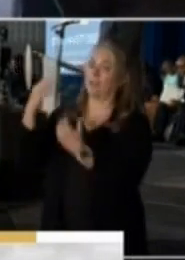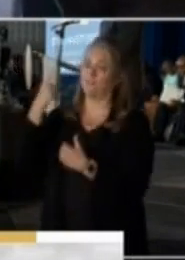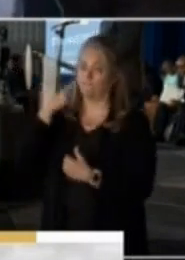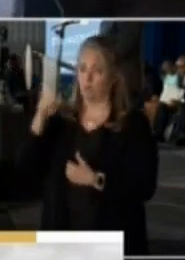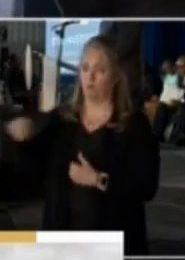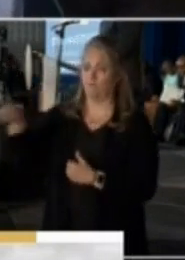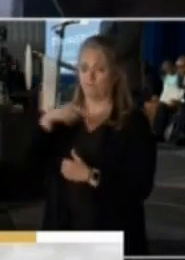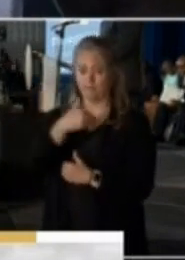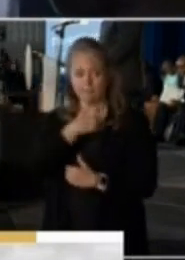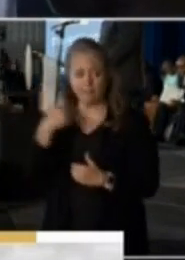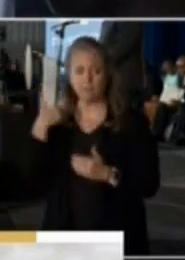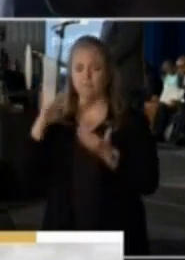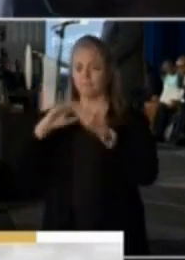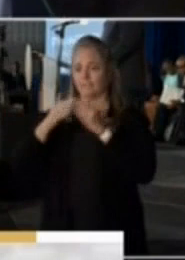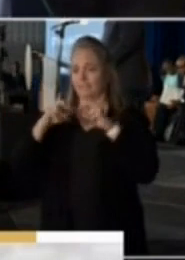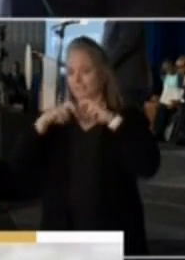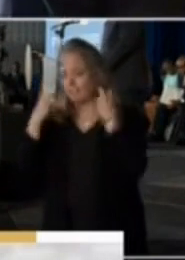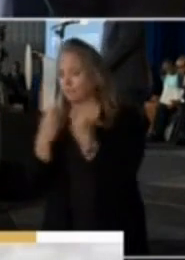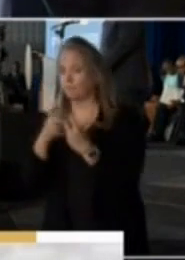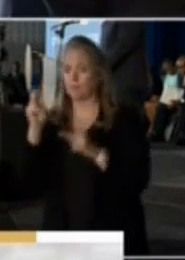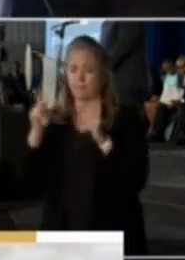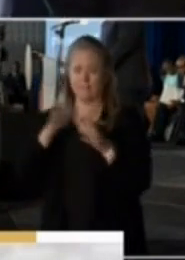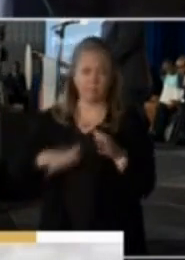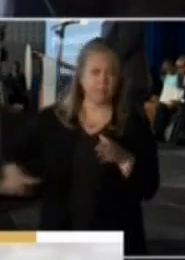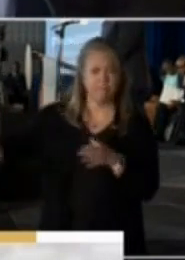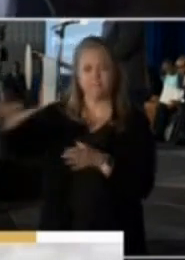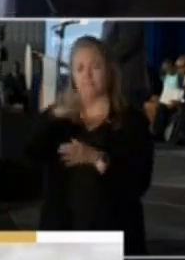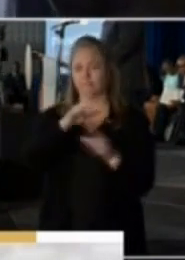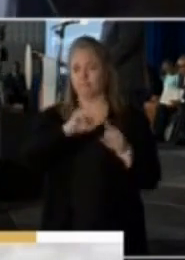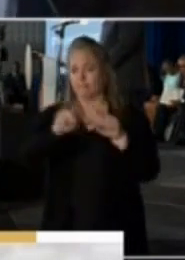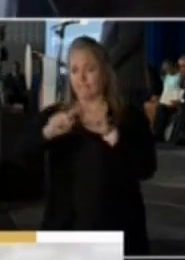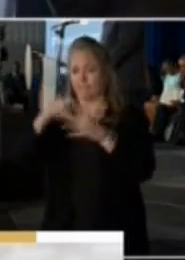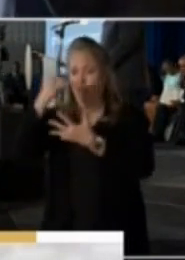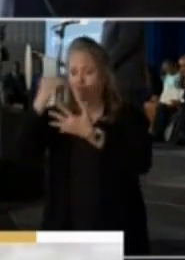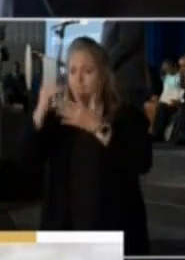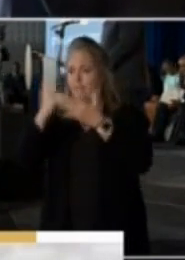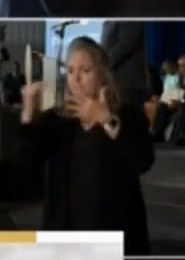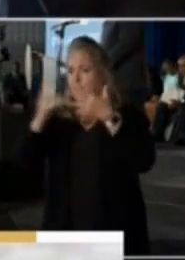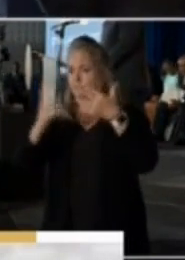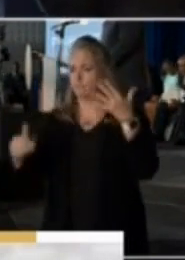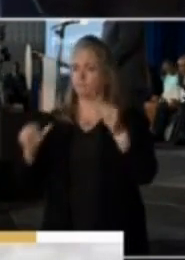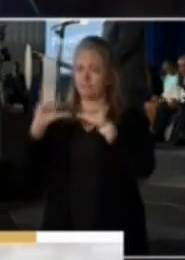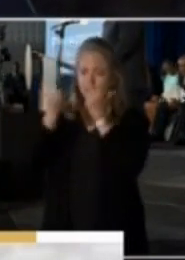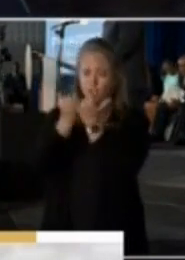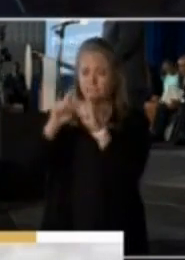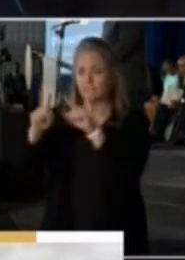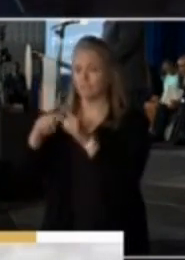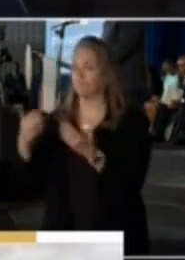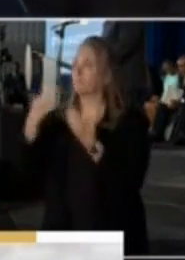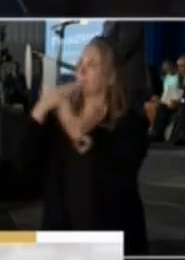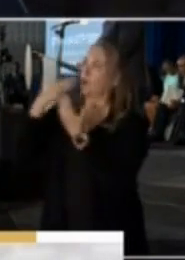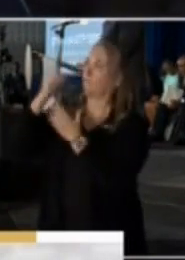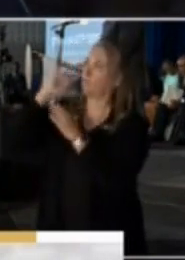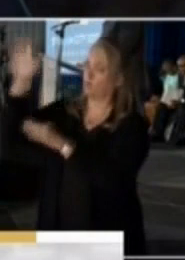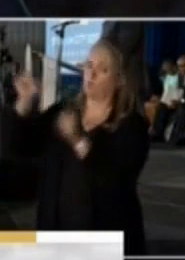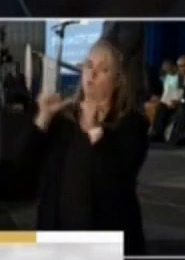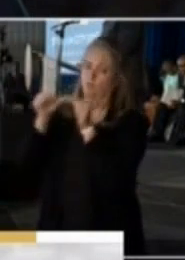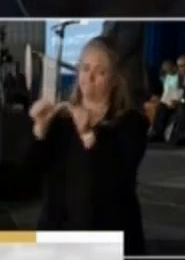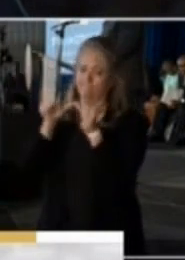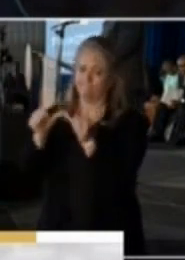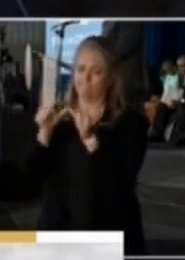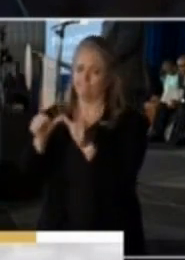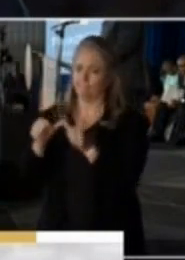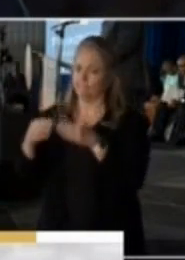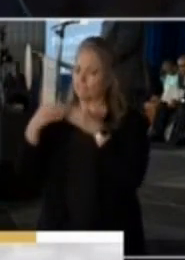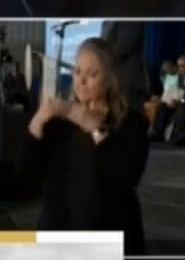in our city. We ask, O God, for your continued guidance and wisdom over all of our leaders in